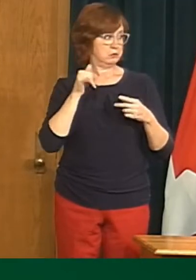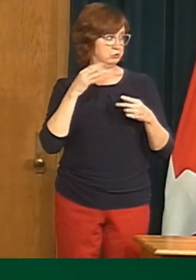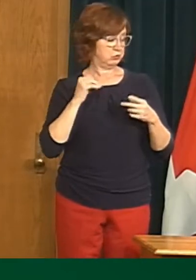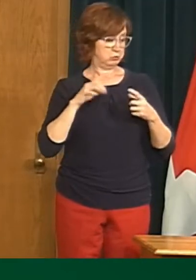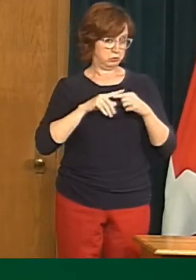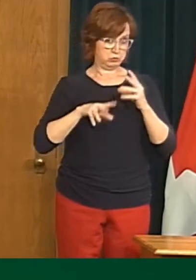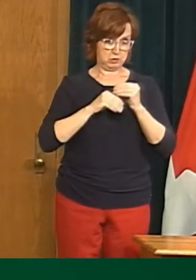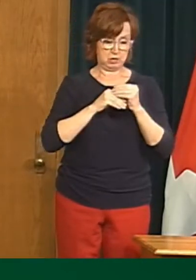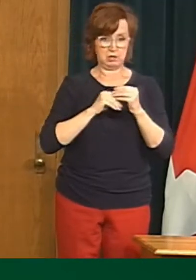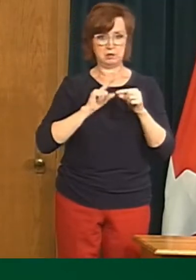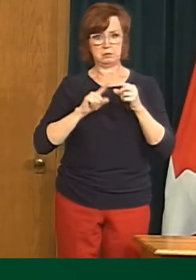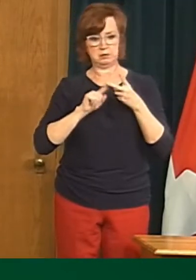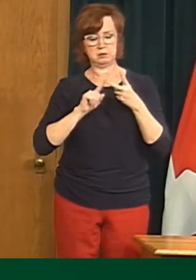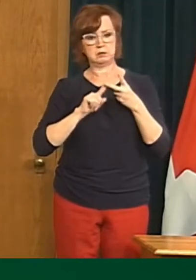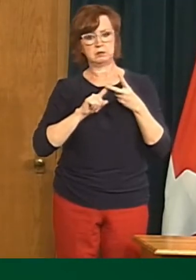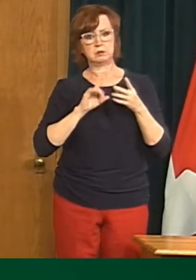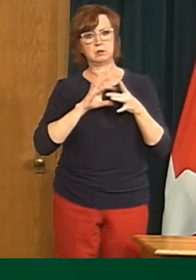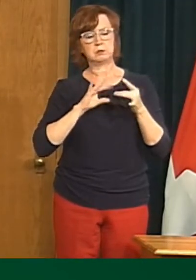one as well.